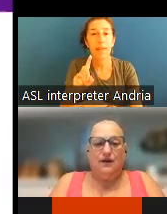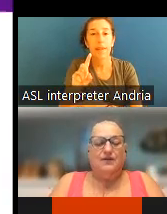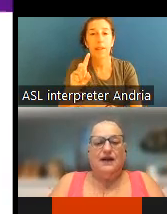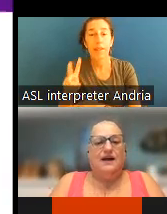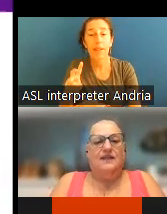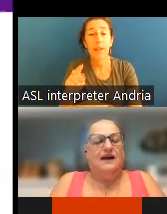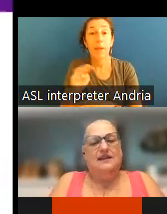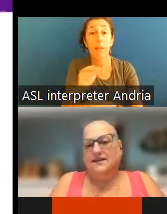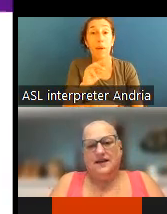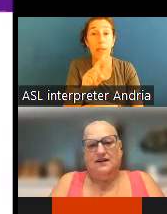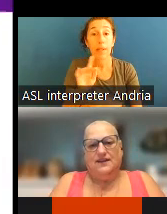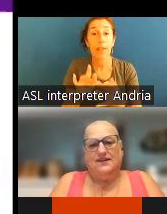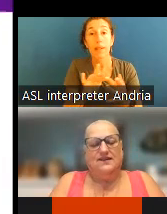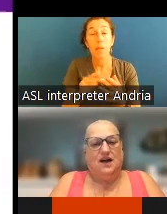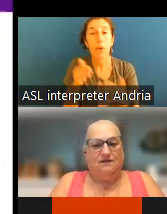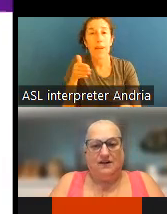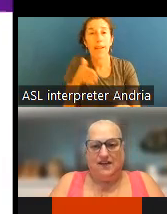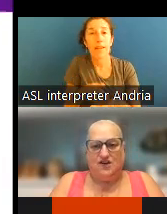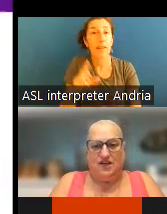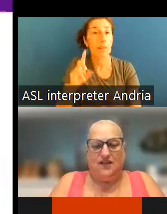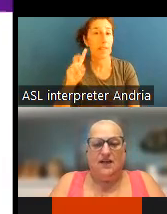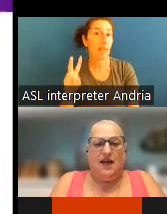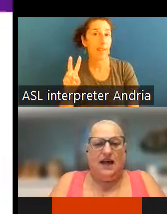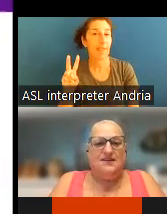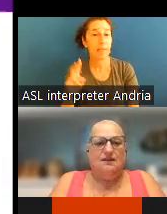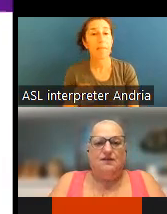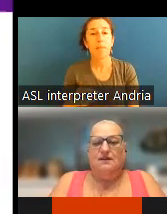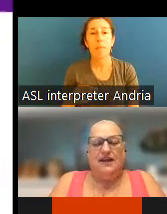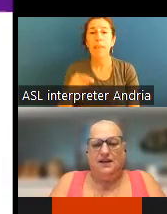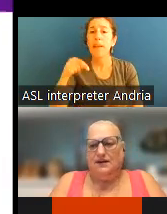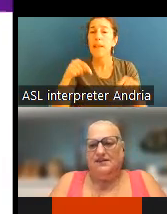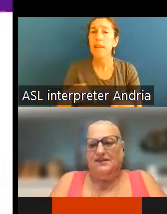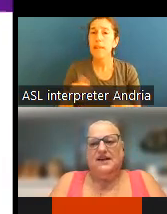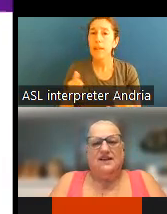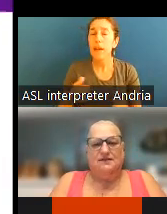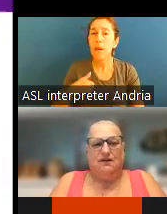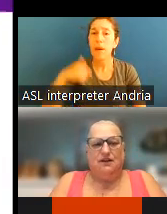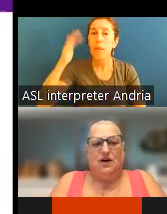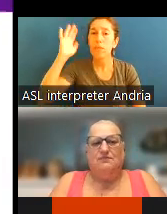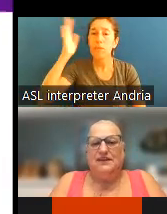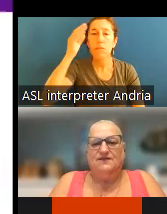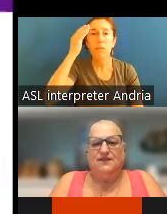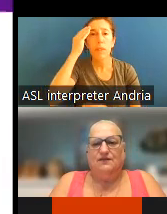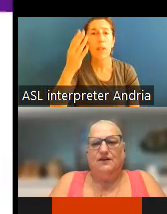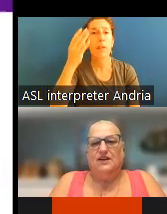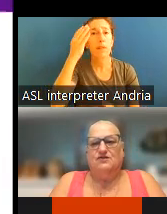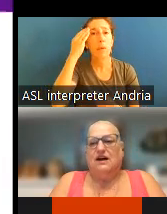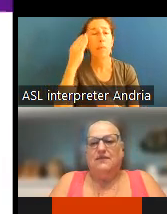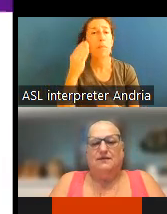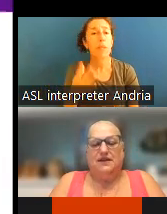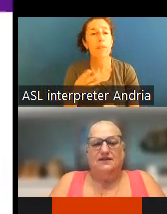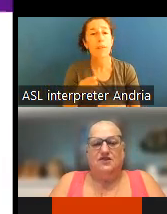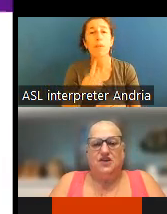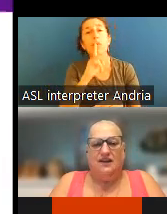you know, though, that I like to think of this as a conversation. And so if you have any questions as we go along, please feel free to